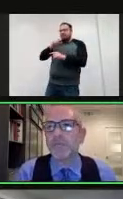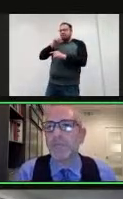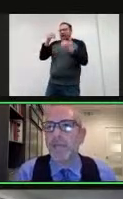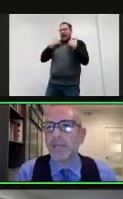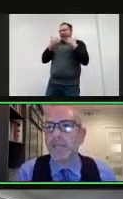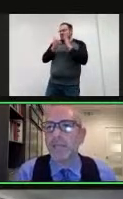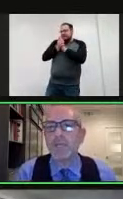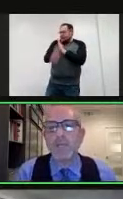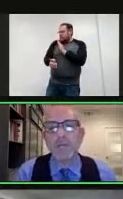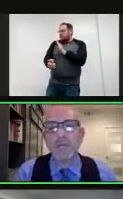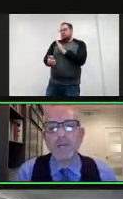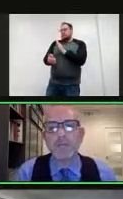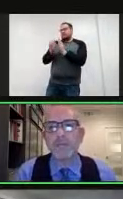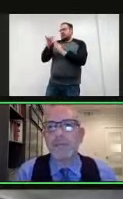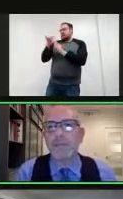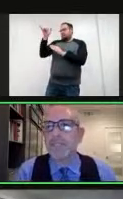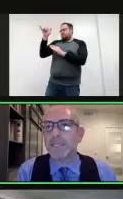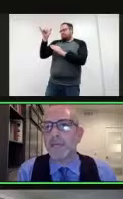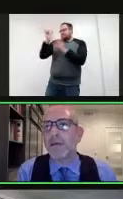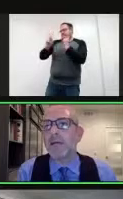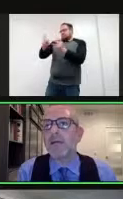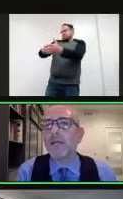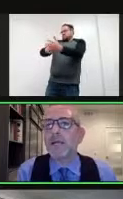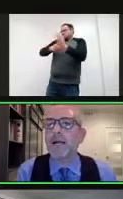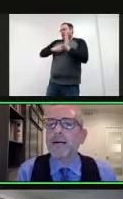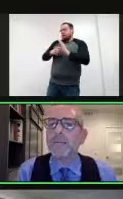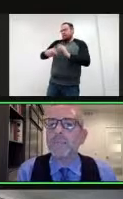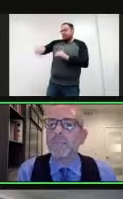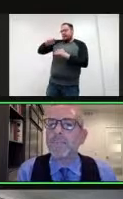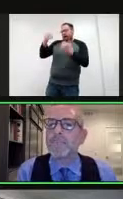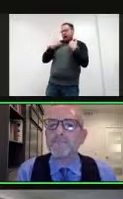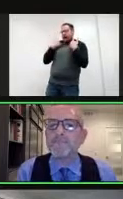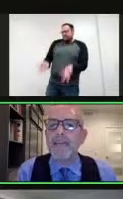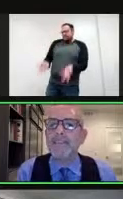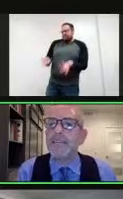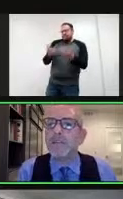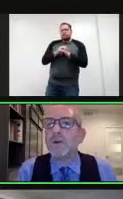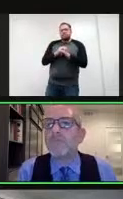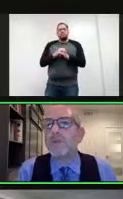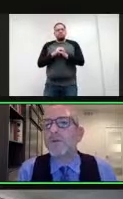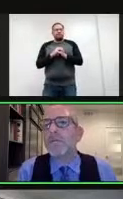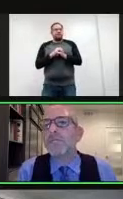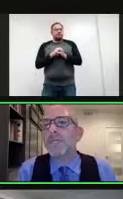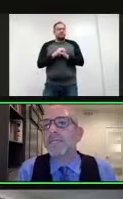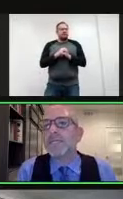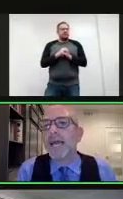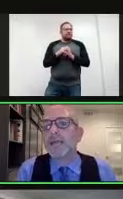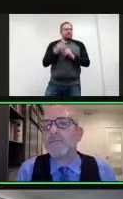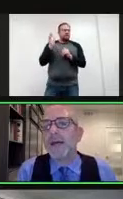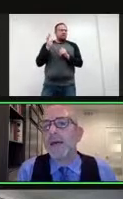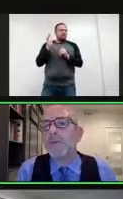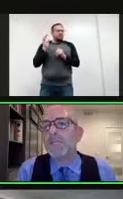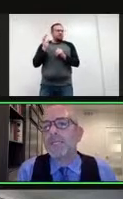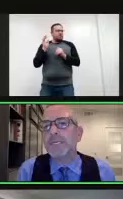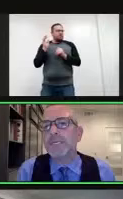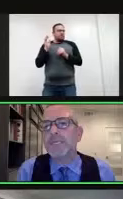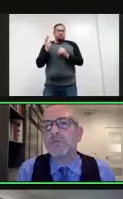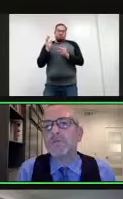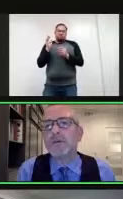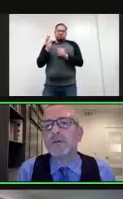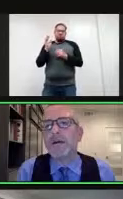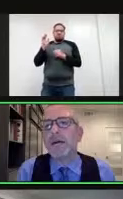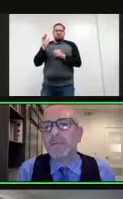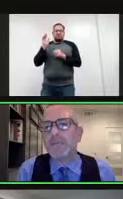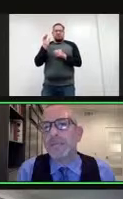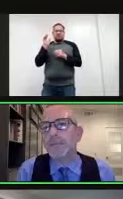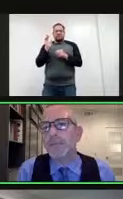they're being asked to take on. And the initiative overload is kind of, I would say, seen as sort of